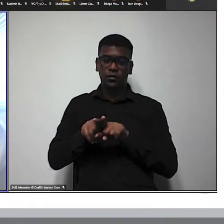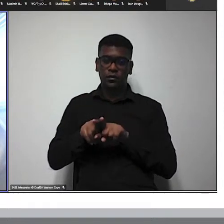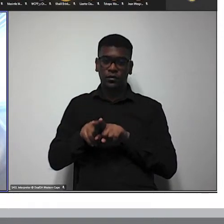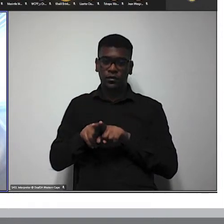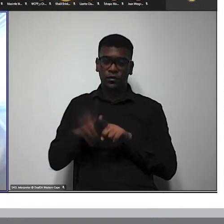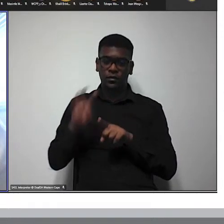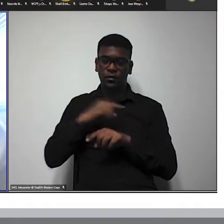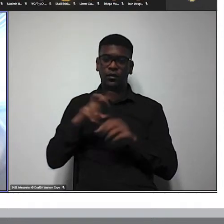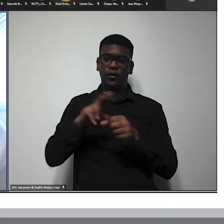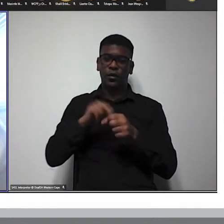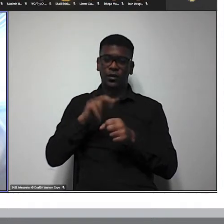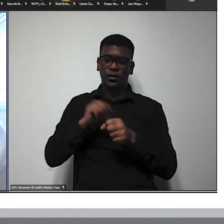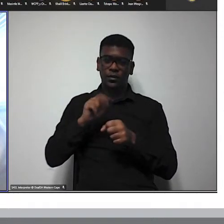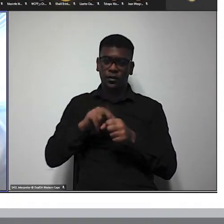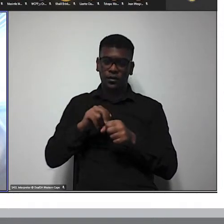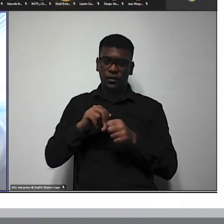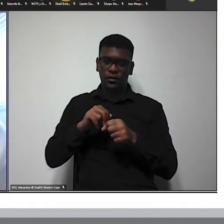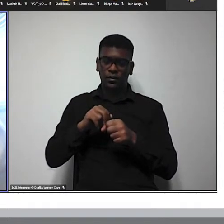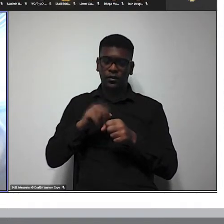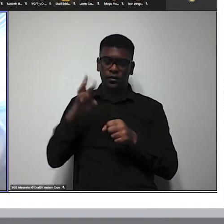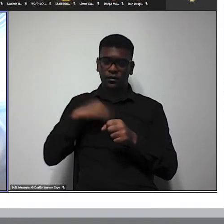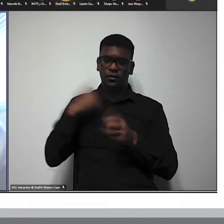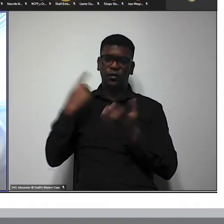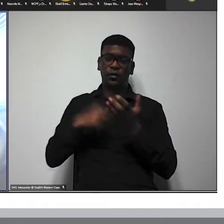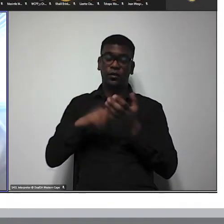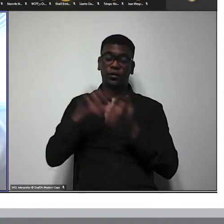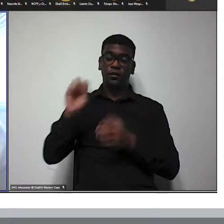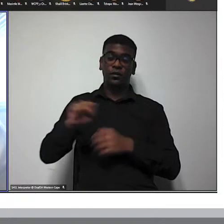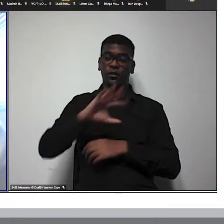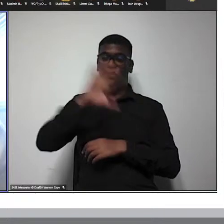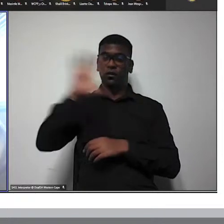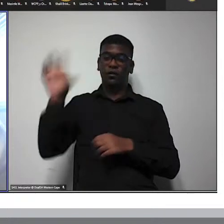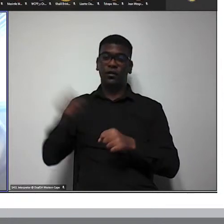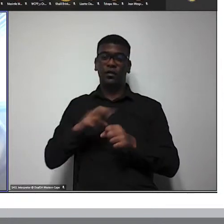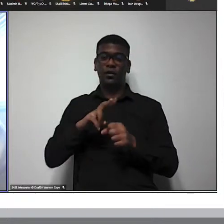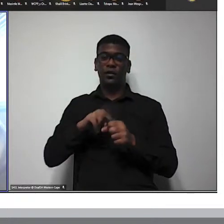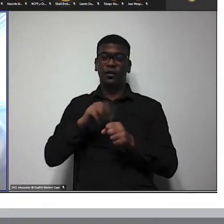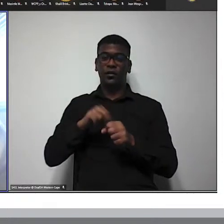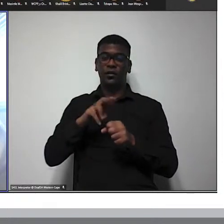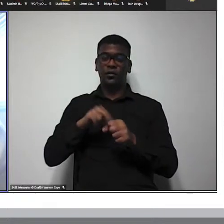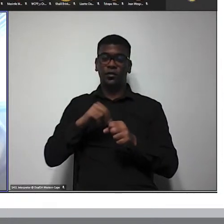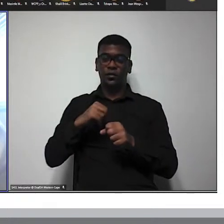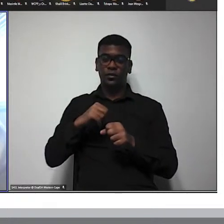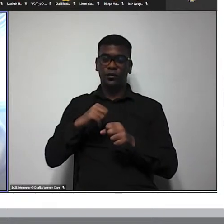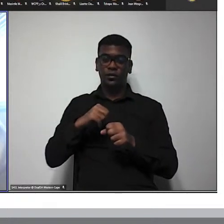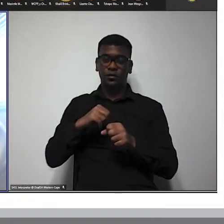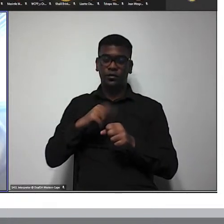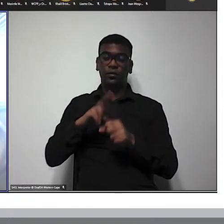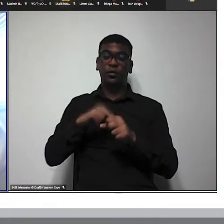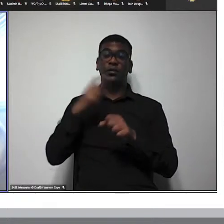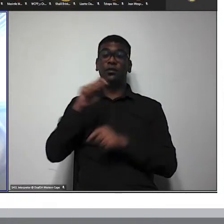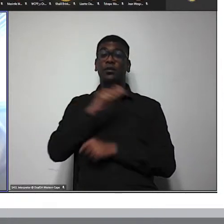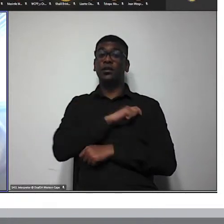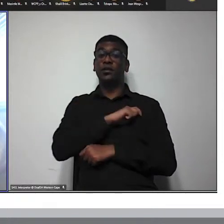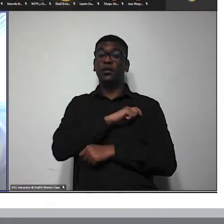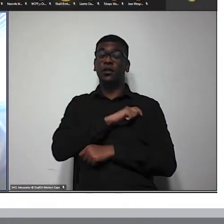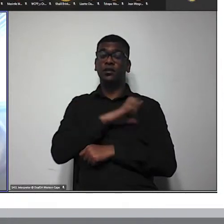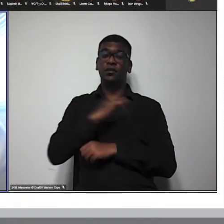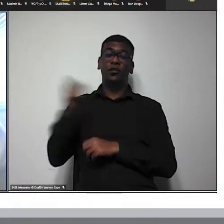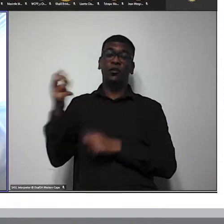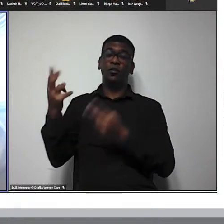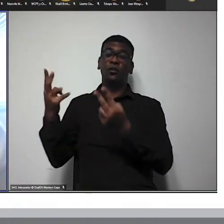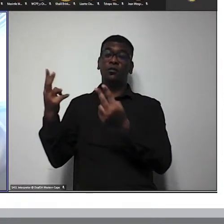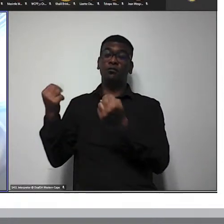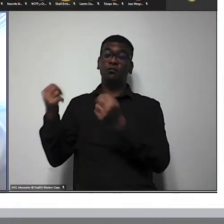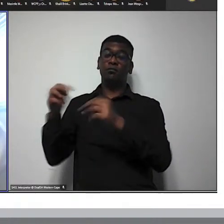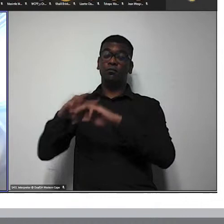wine, I do believe, South African wines are really one actually of the most trusted actually from the new world actually of